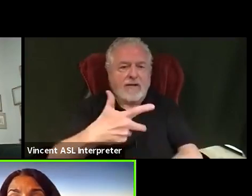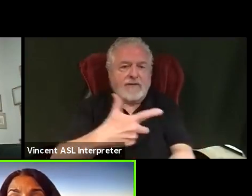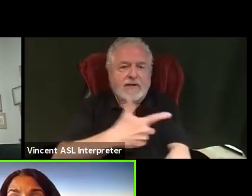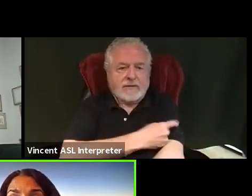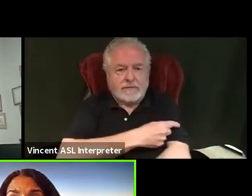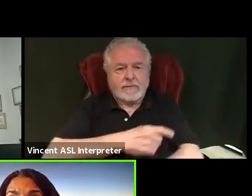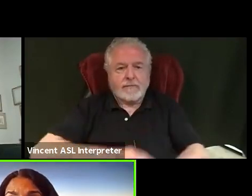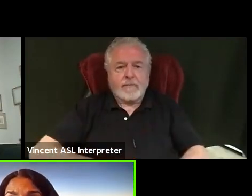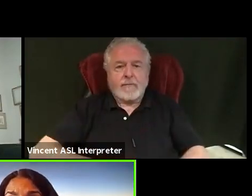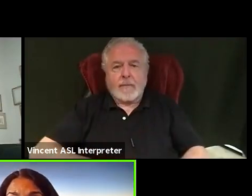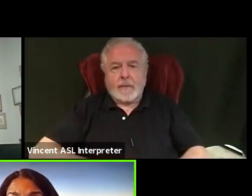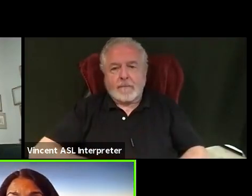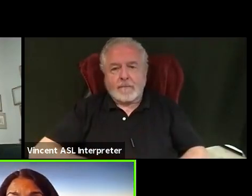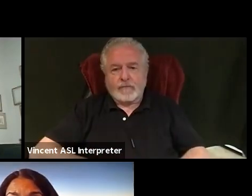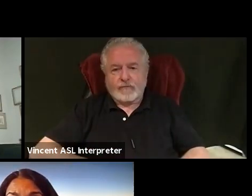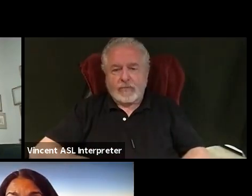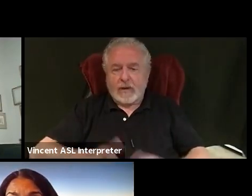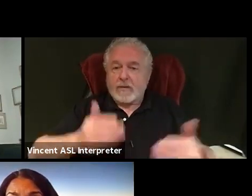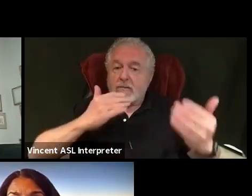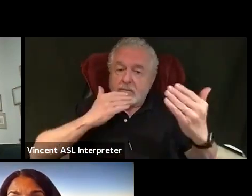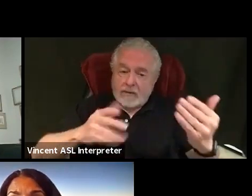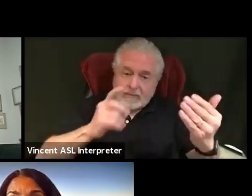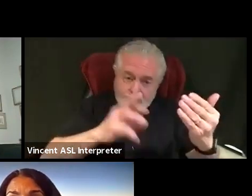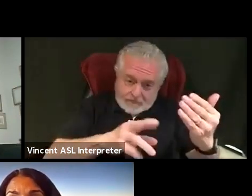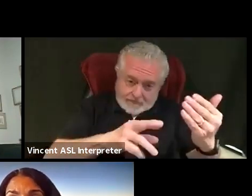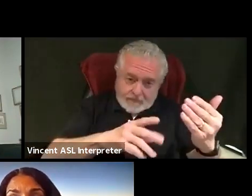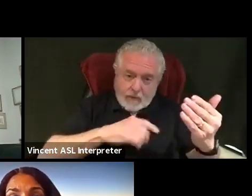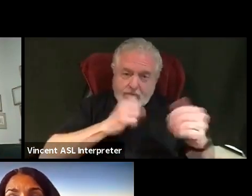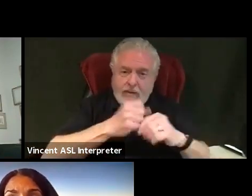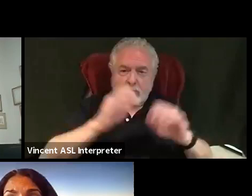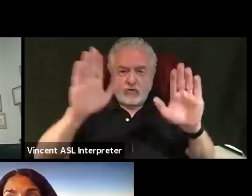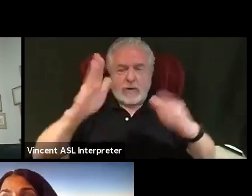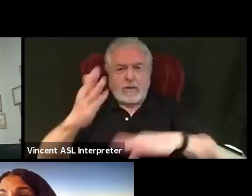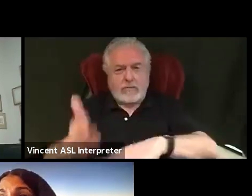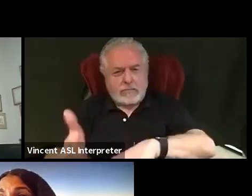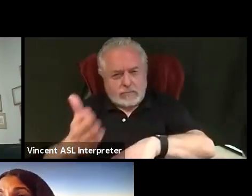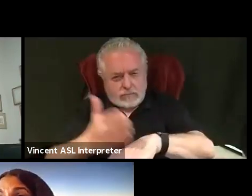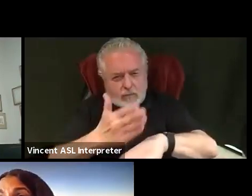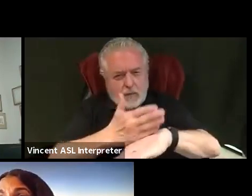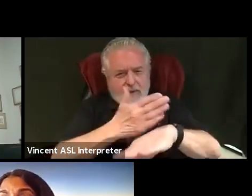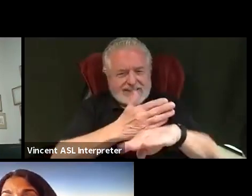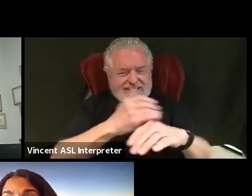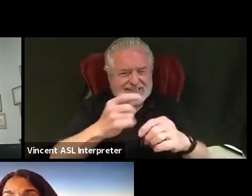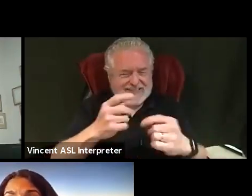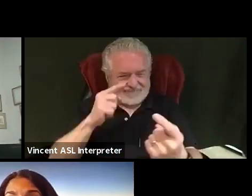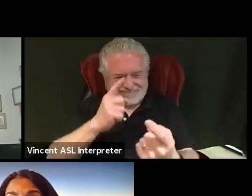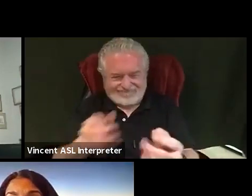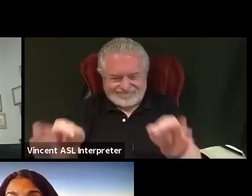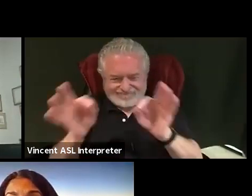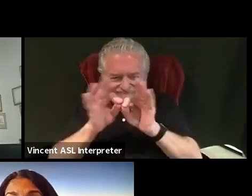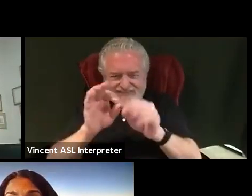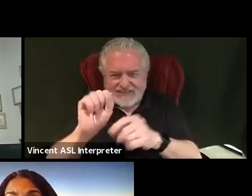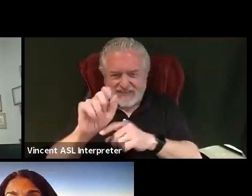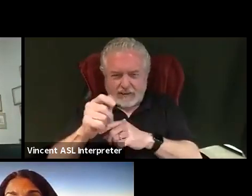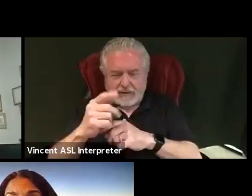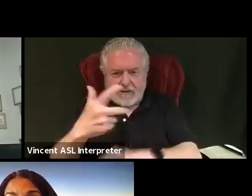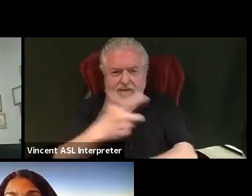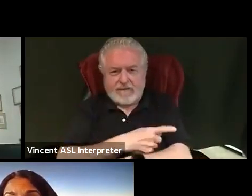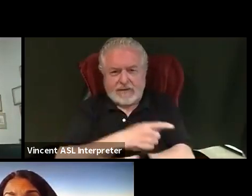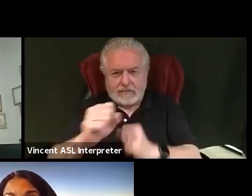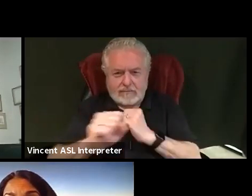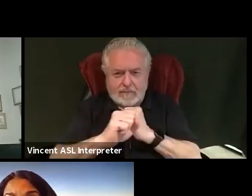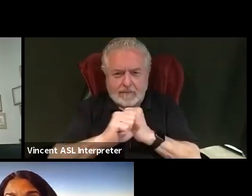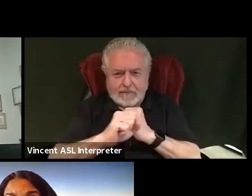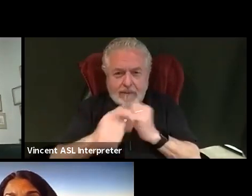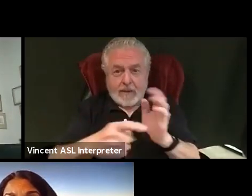vaccinated. Thank you, Dr. Mace. We've made great progress, but we're still in a critical phase of our vaccination campaign.